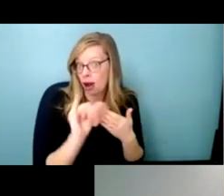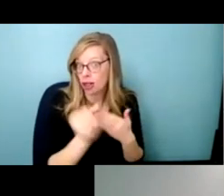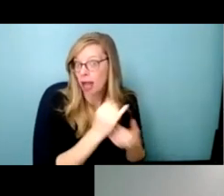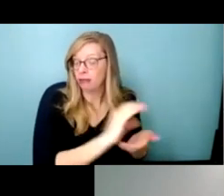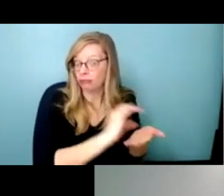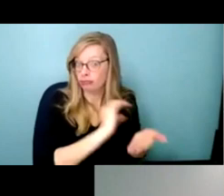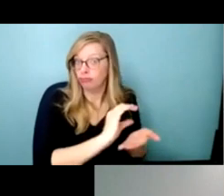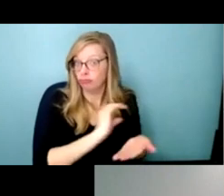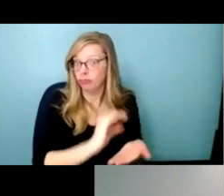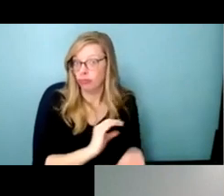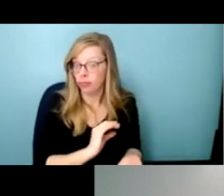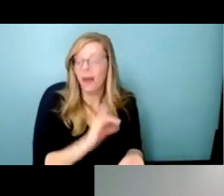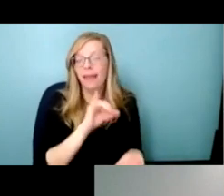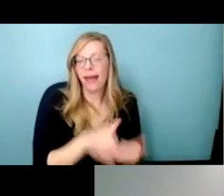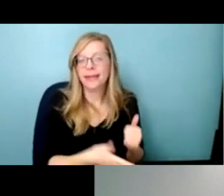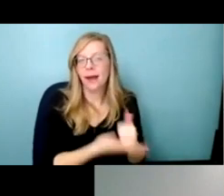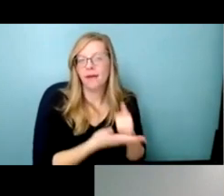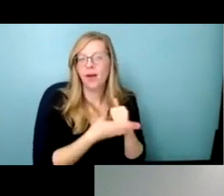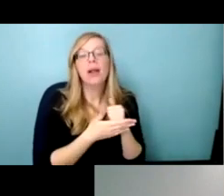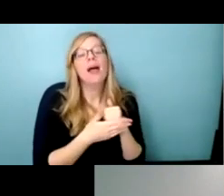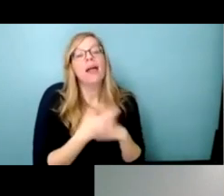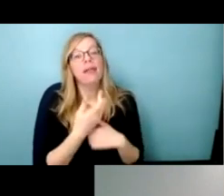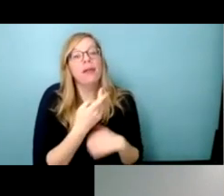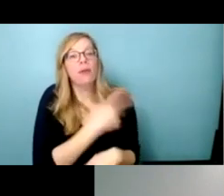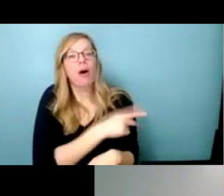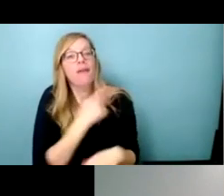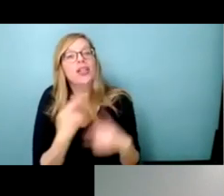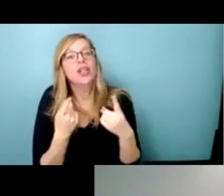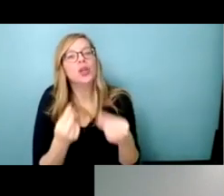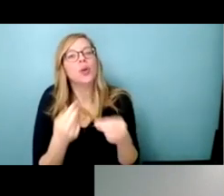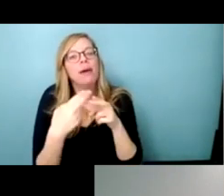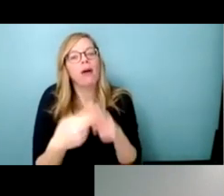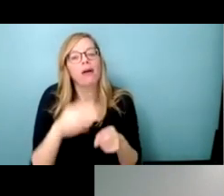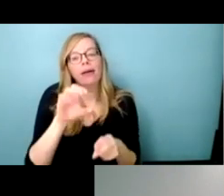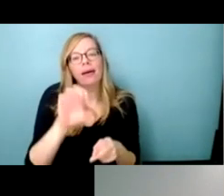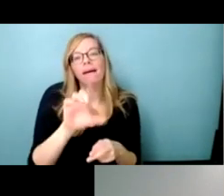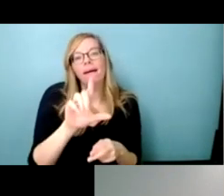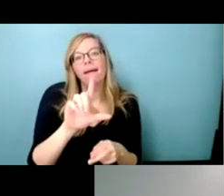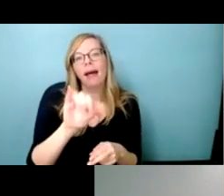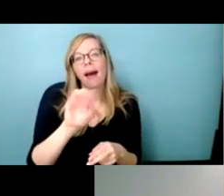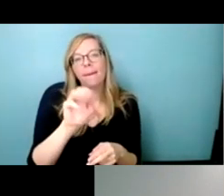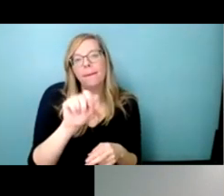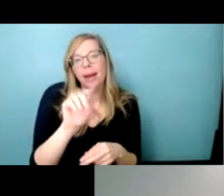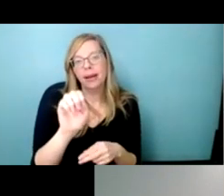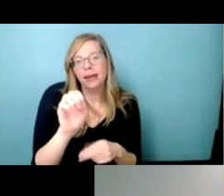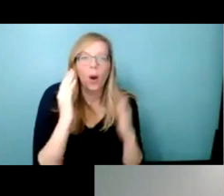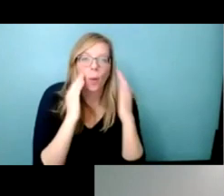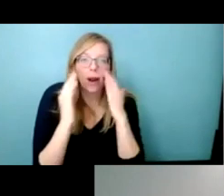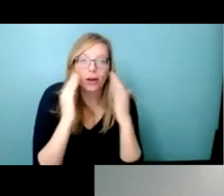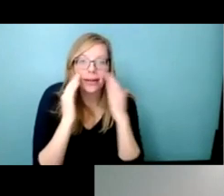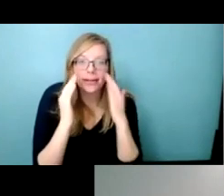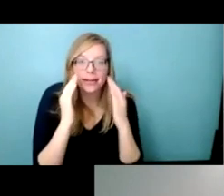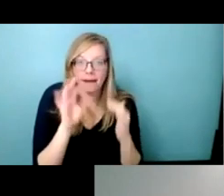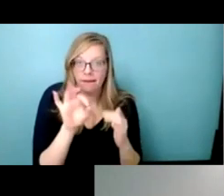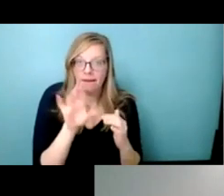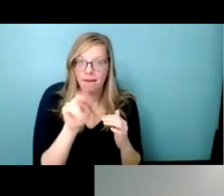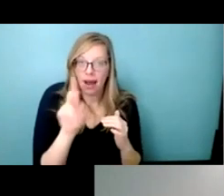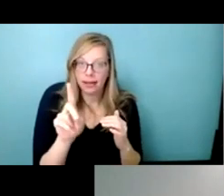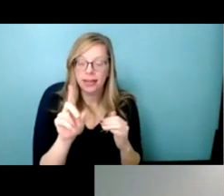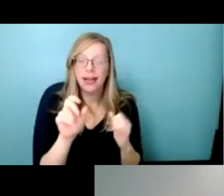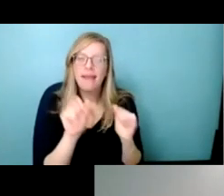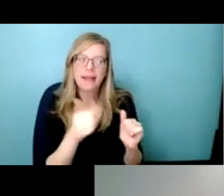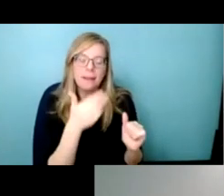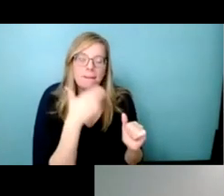doing that with its climate awareness fund. So you could do a bit better planning and build better